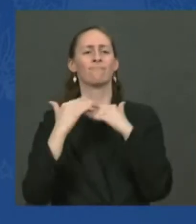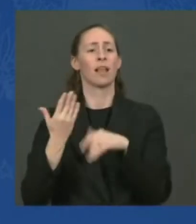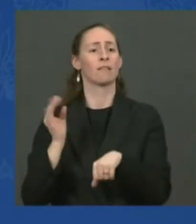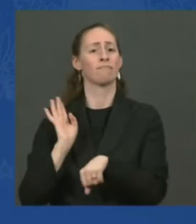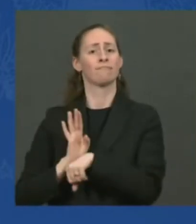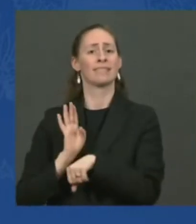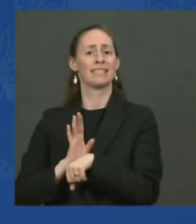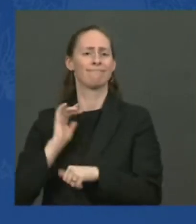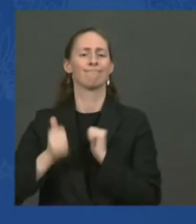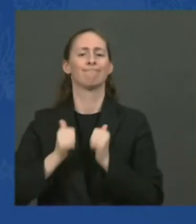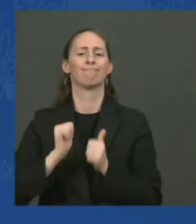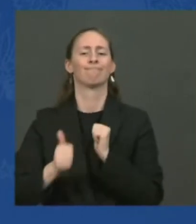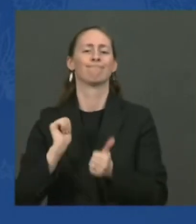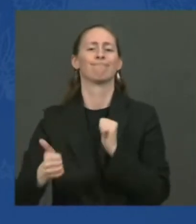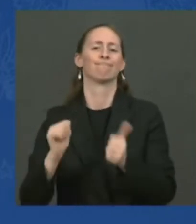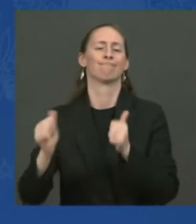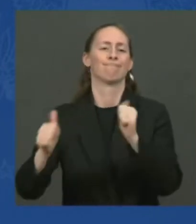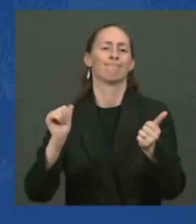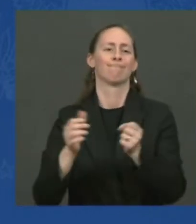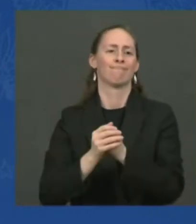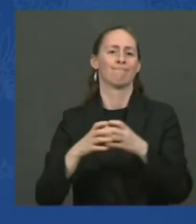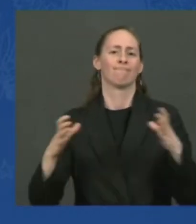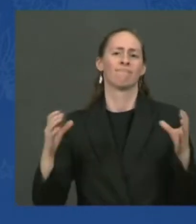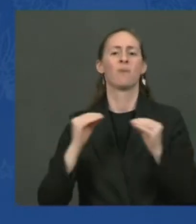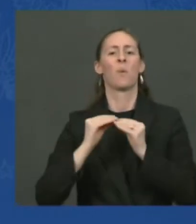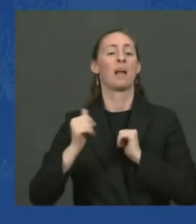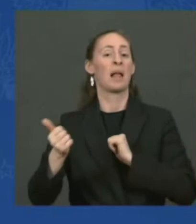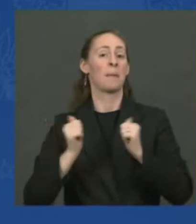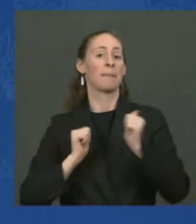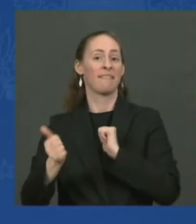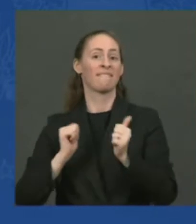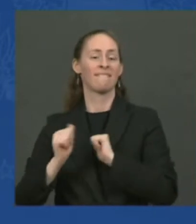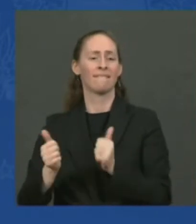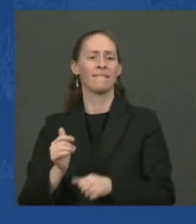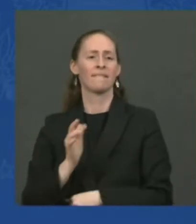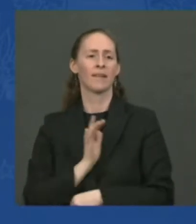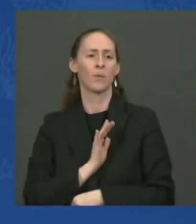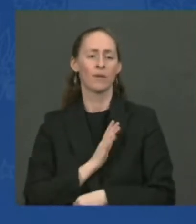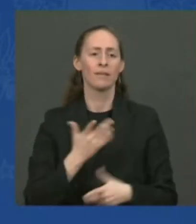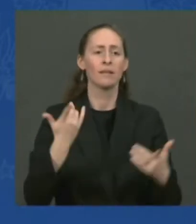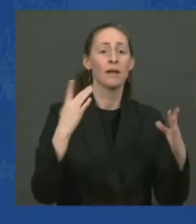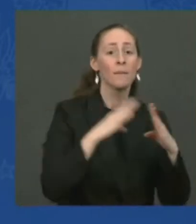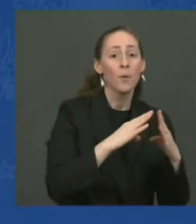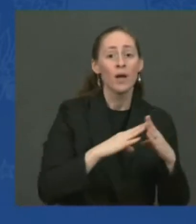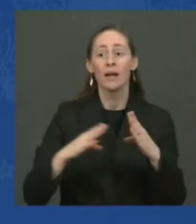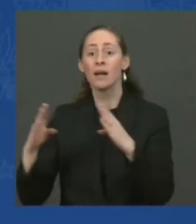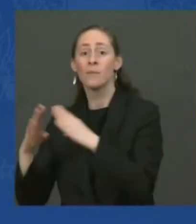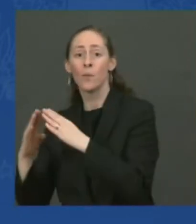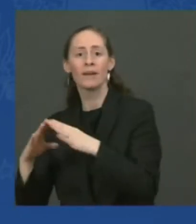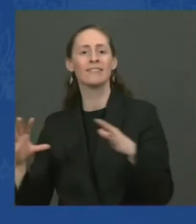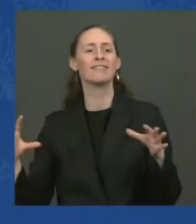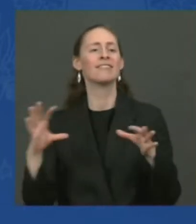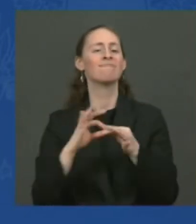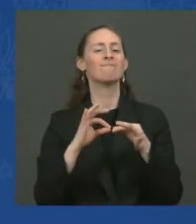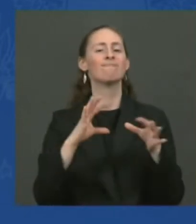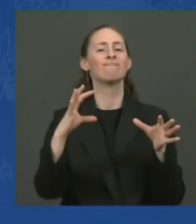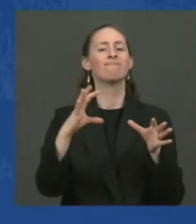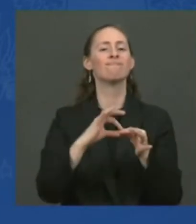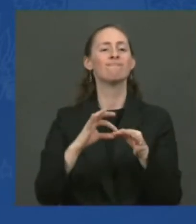our global competitiveness, connecting communities, again, through the internet, and making